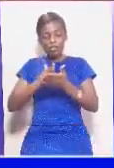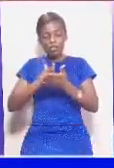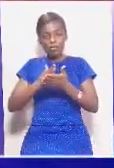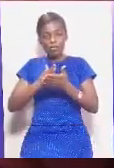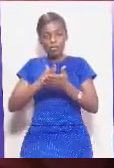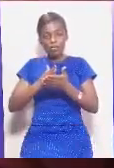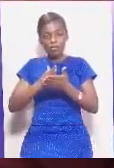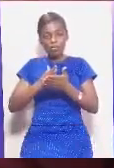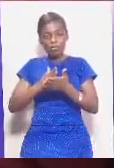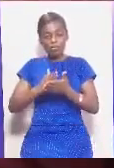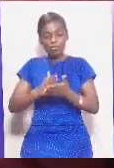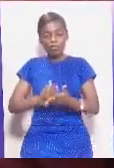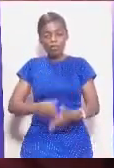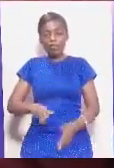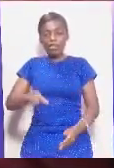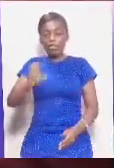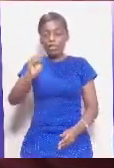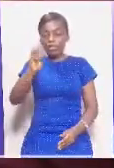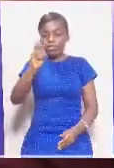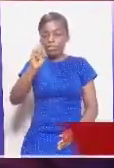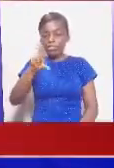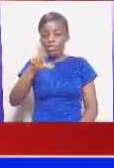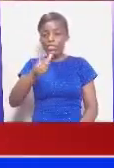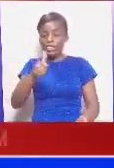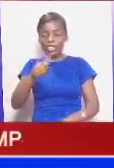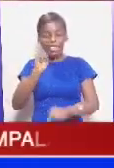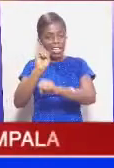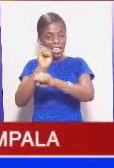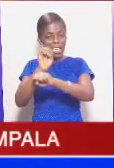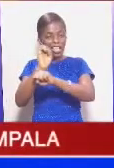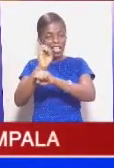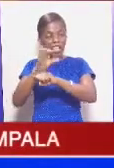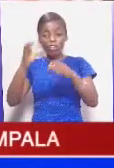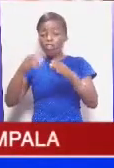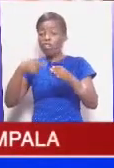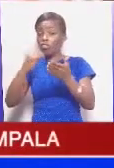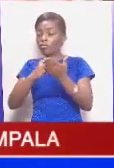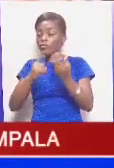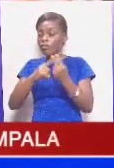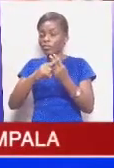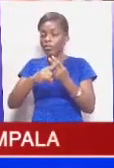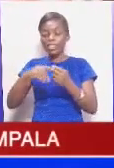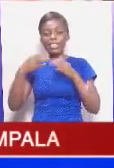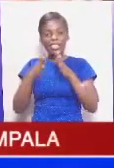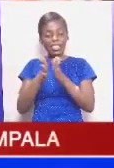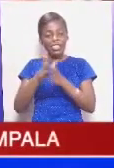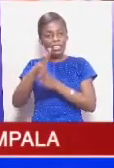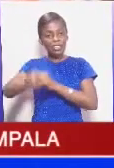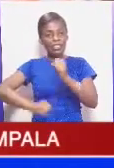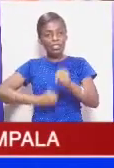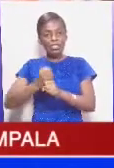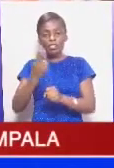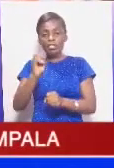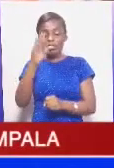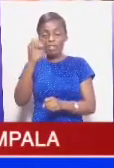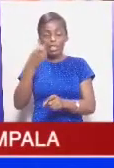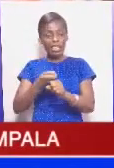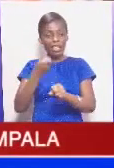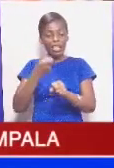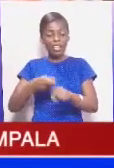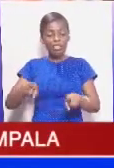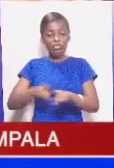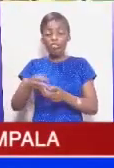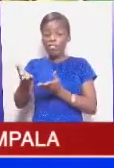handouts. Mushabe Samuel ng'abudaabuda abalina akawuka akaleeta mukenenya nnyonnyodde nti omwaka 2020 gubadde muzibu okutuusa ku